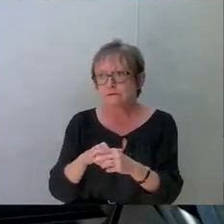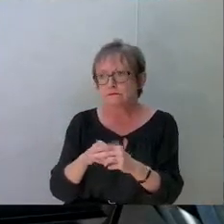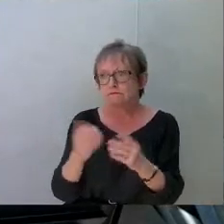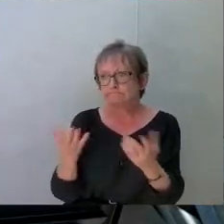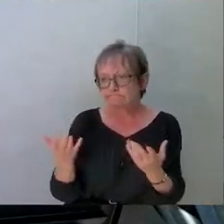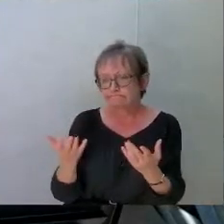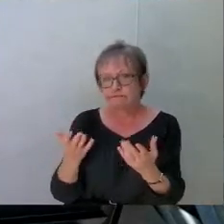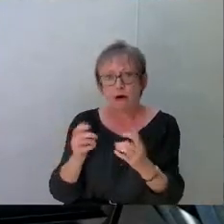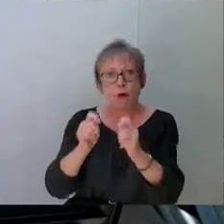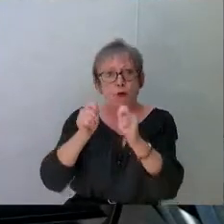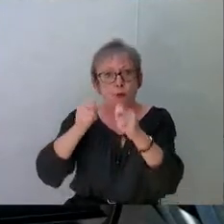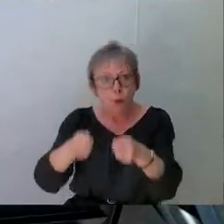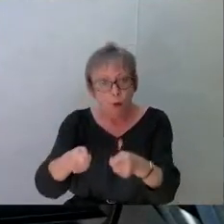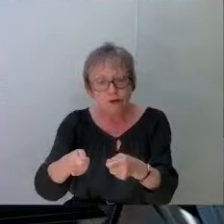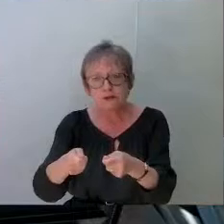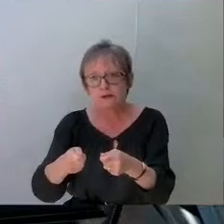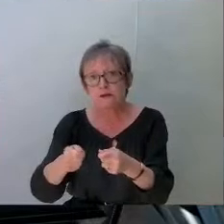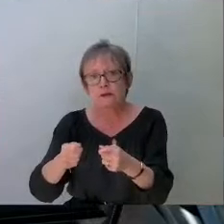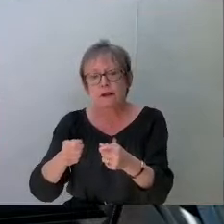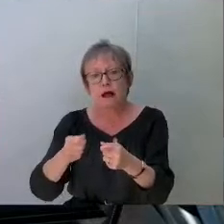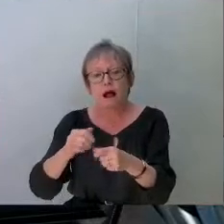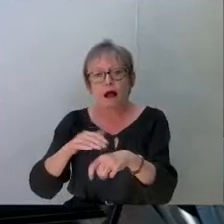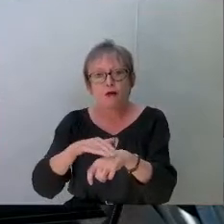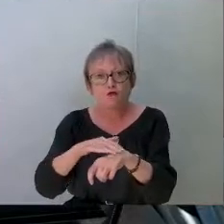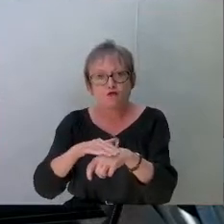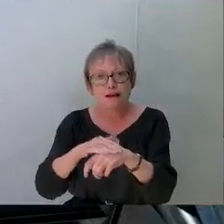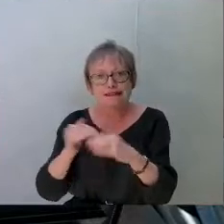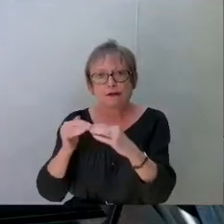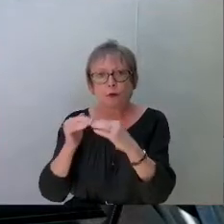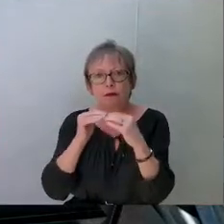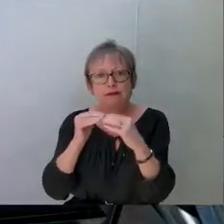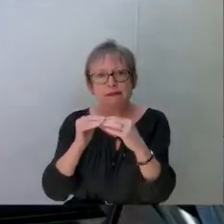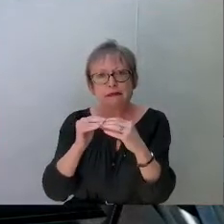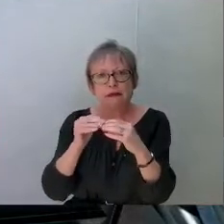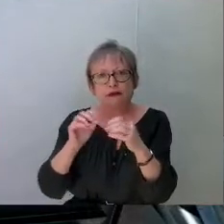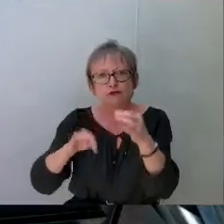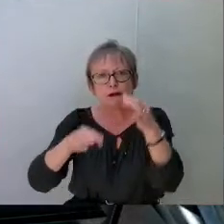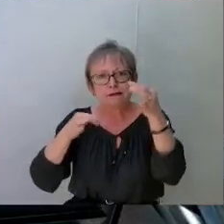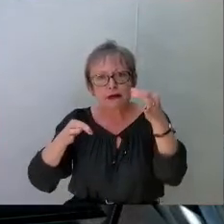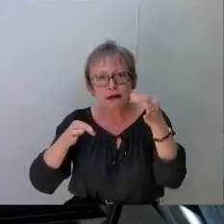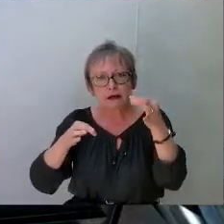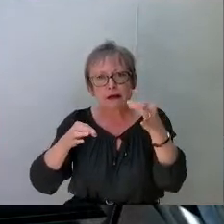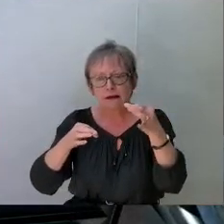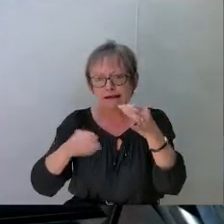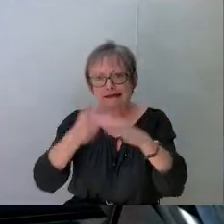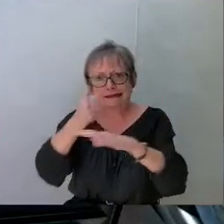Gold Award, a Race Equality Charter, or a well-established Africa initiative.